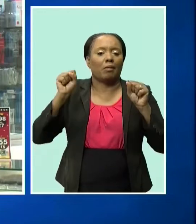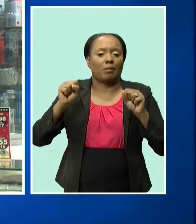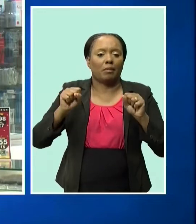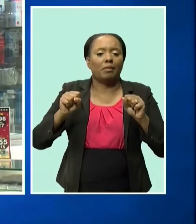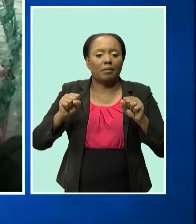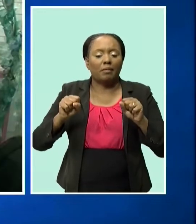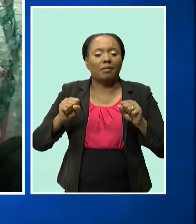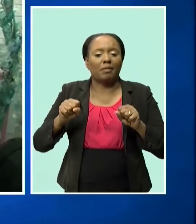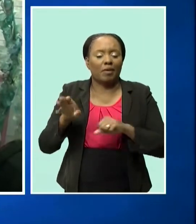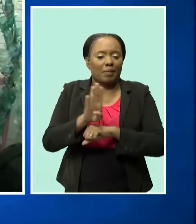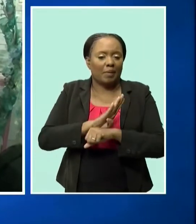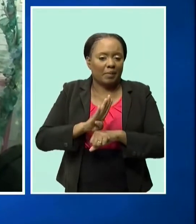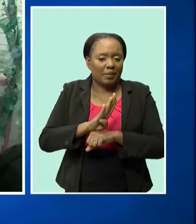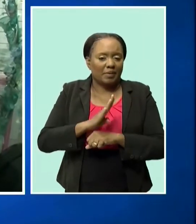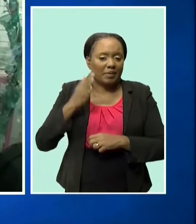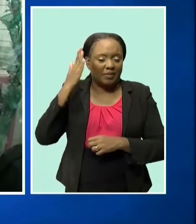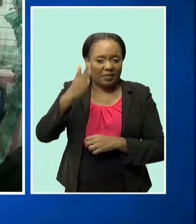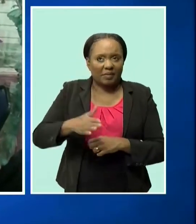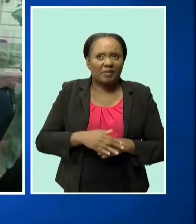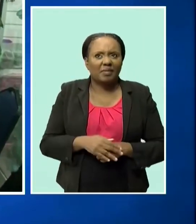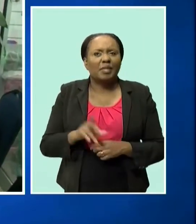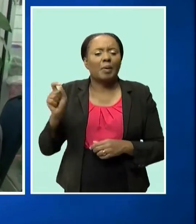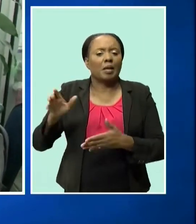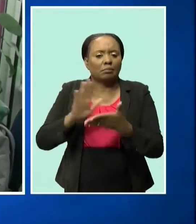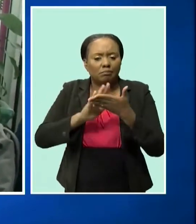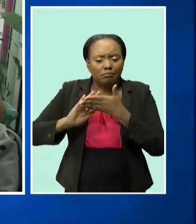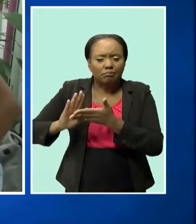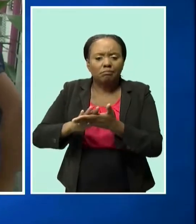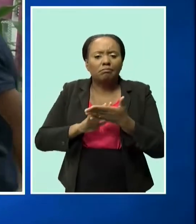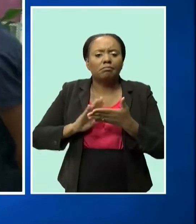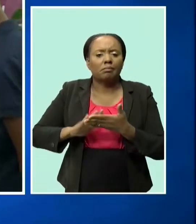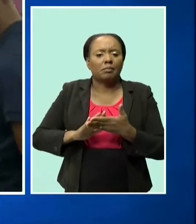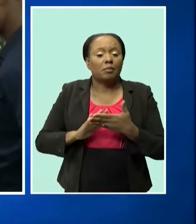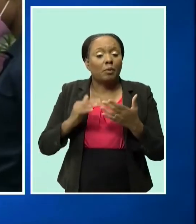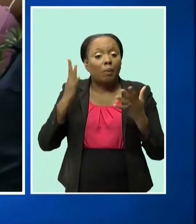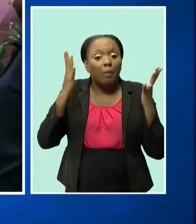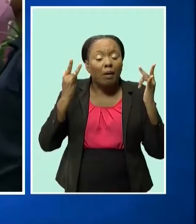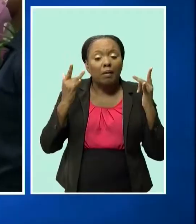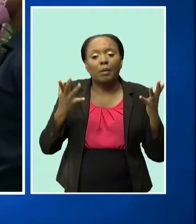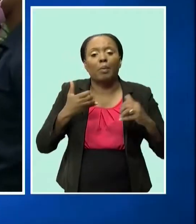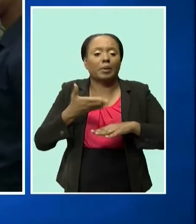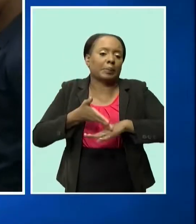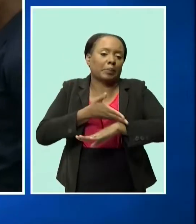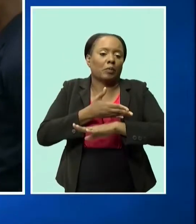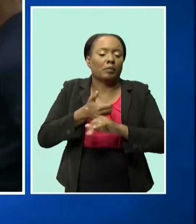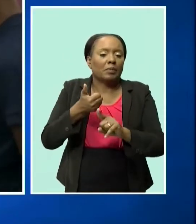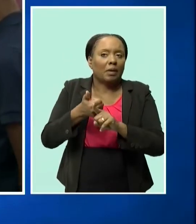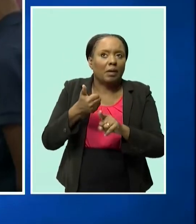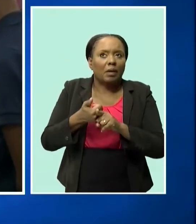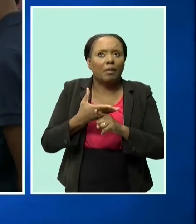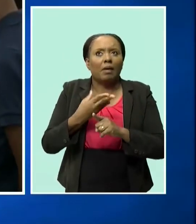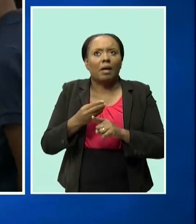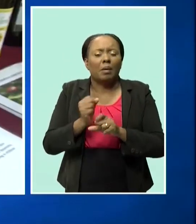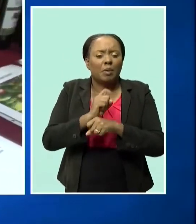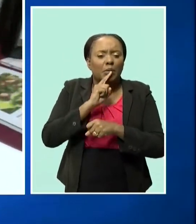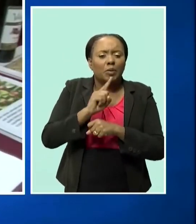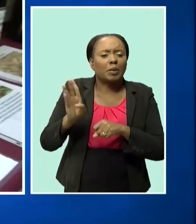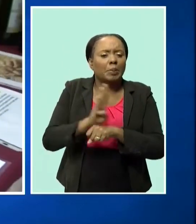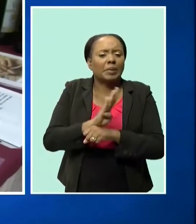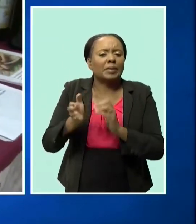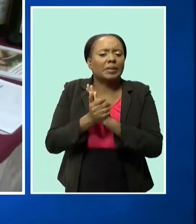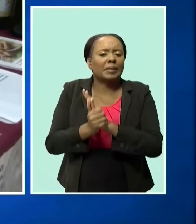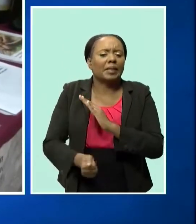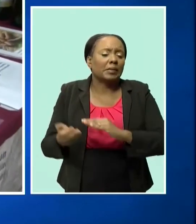this country. He says they must be commended for their desire to continuously better themselves and sharpen their business skills. He